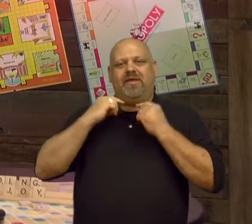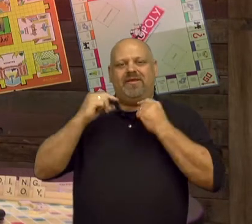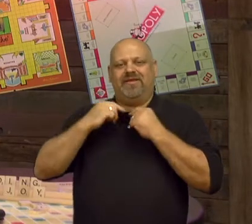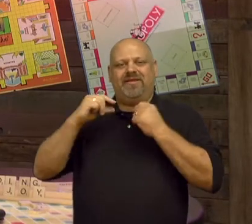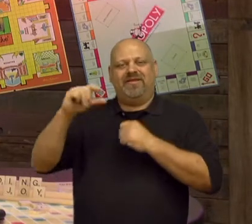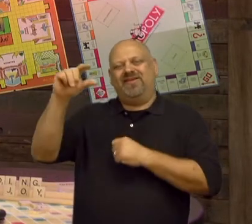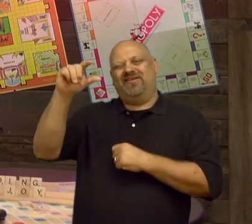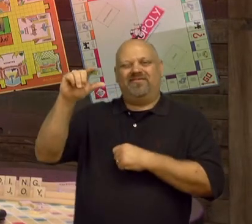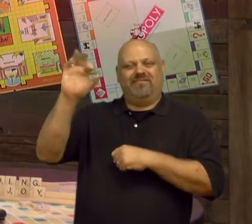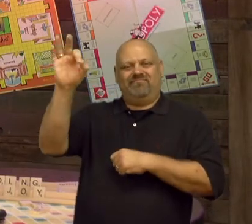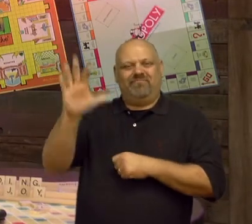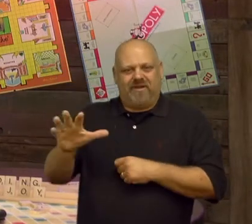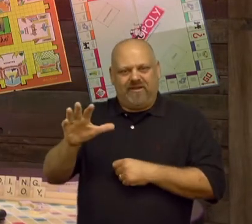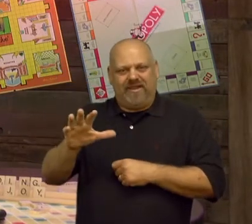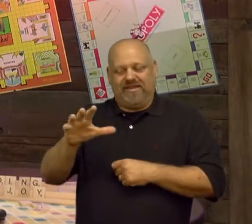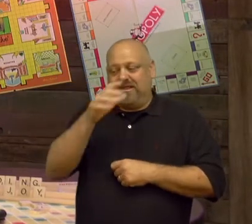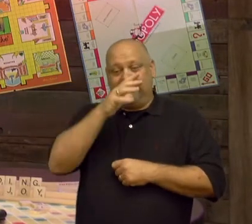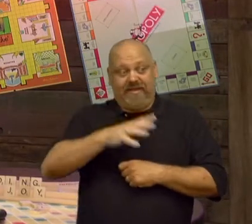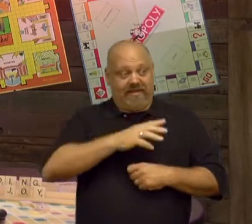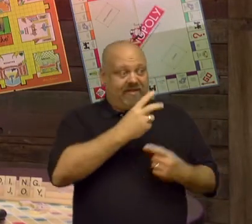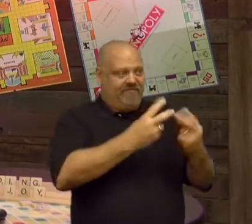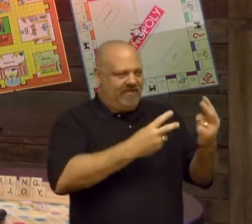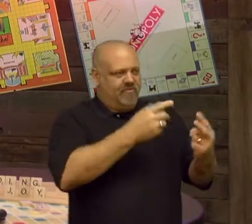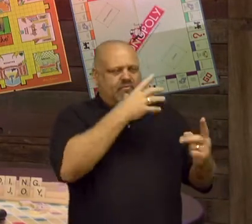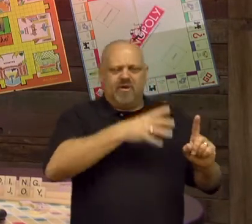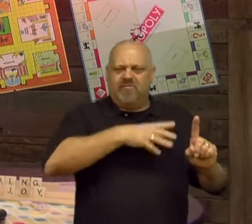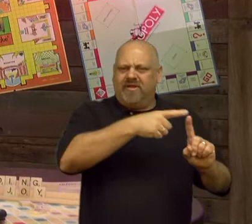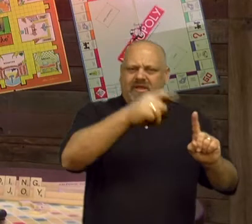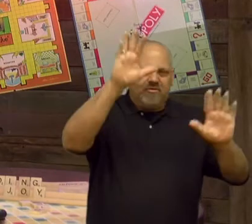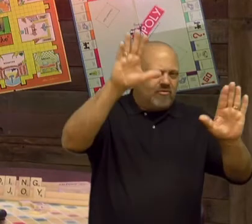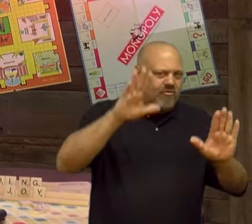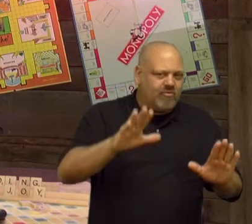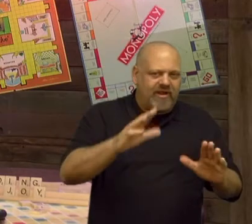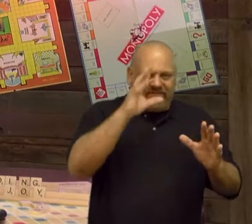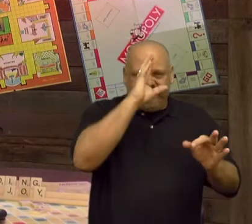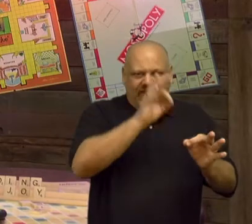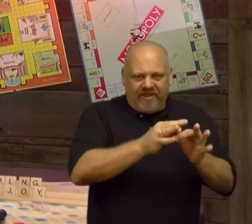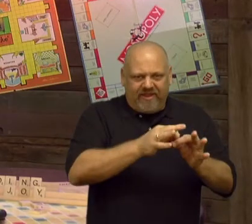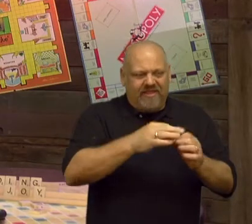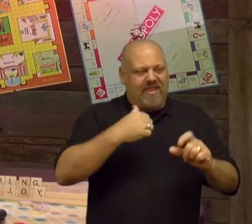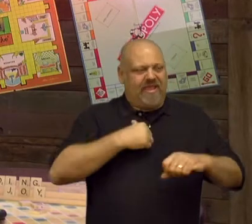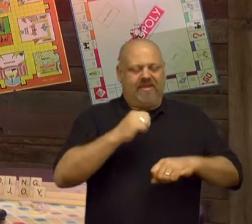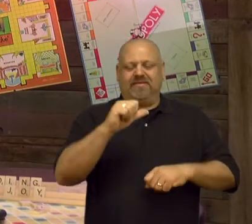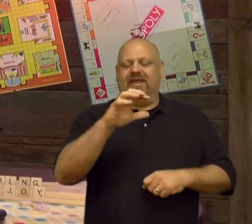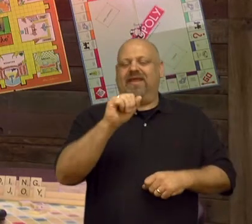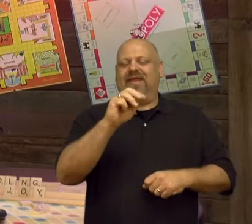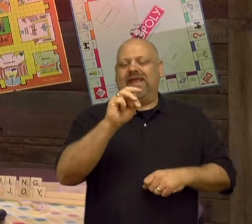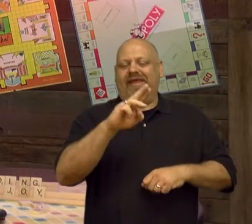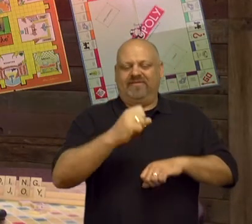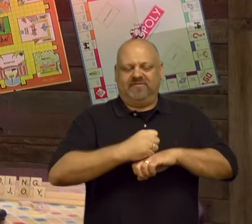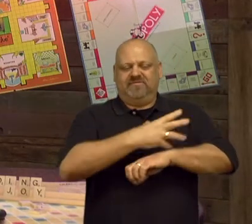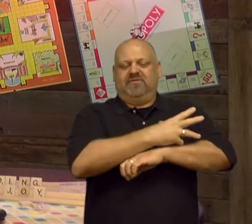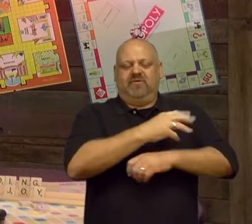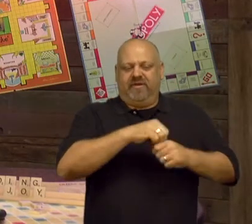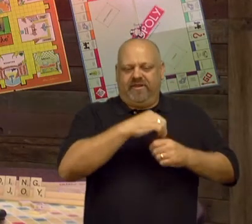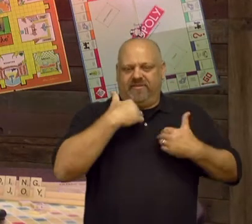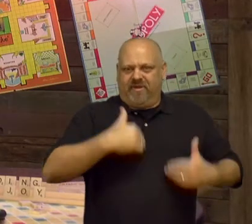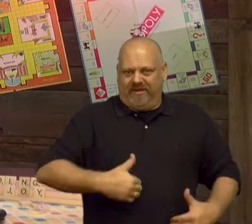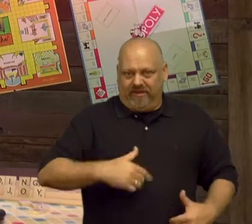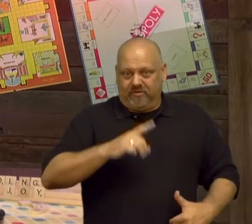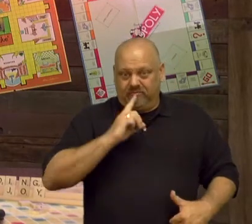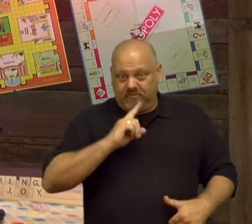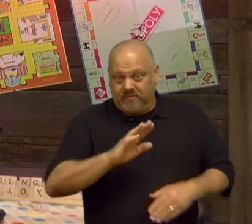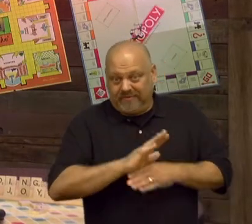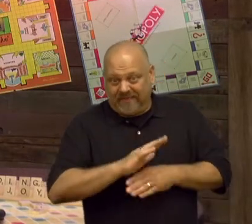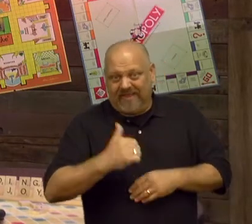lady that I visited. And this woman had great faith, and she had cancer in her body. In